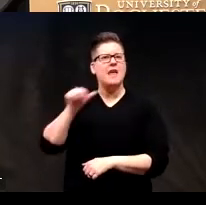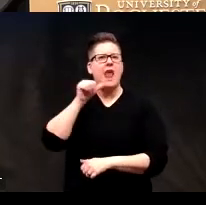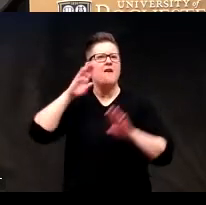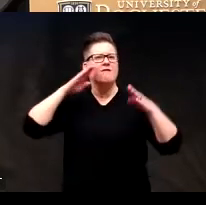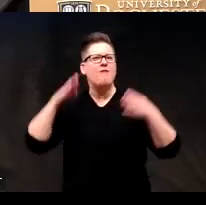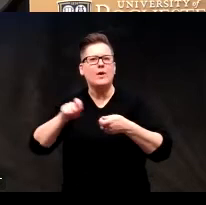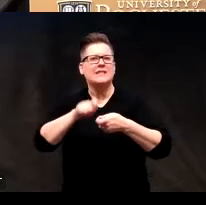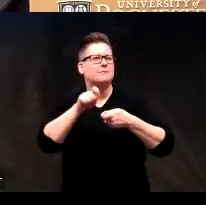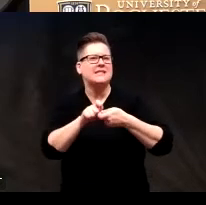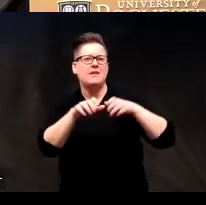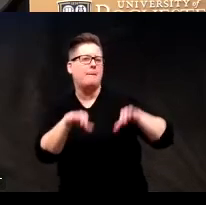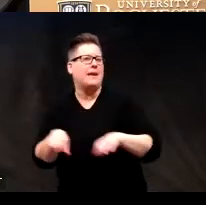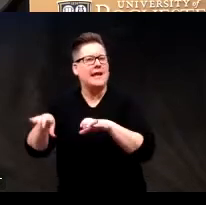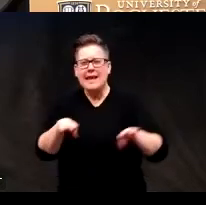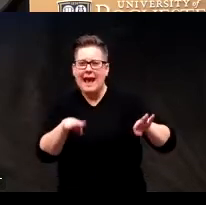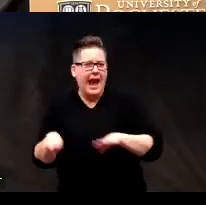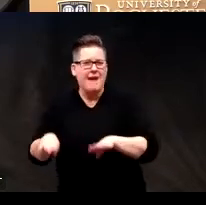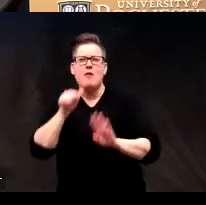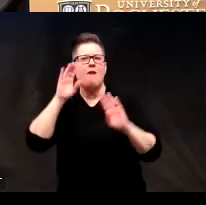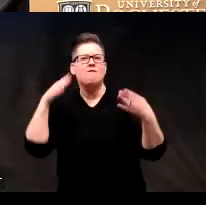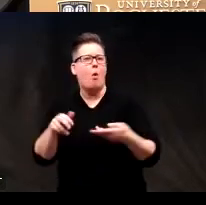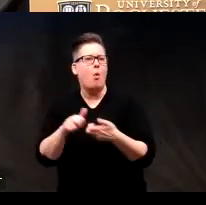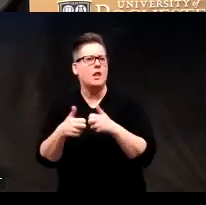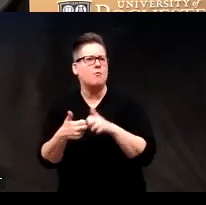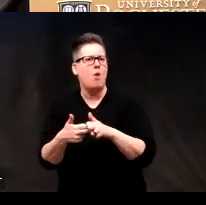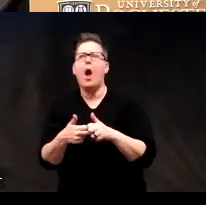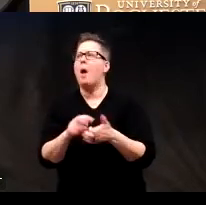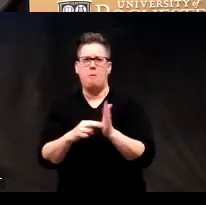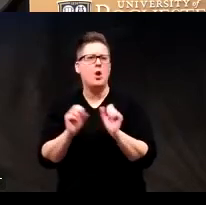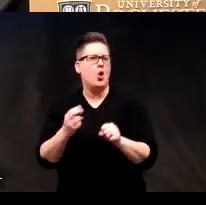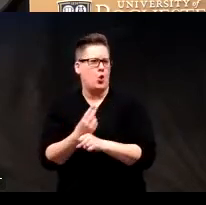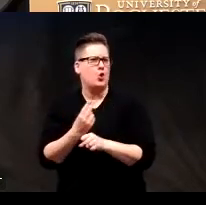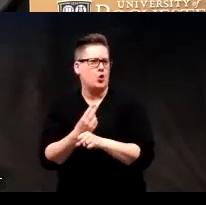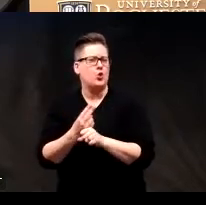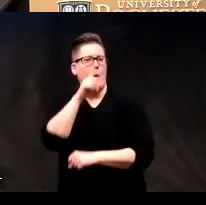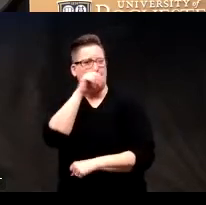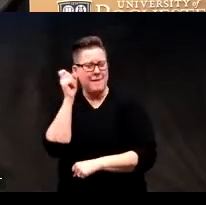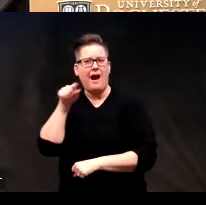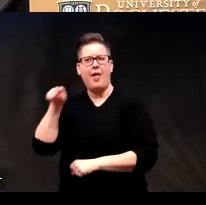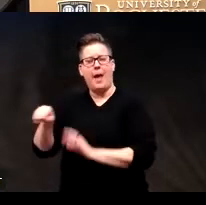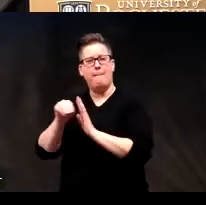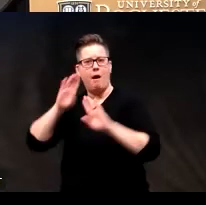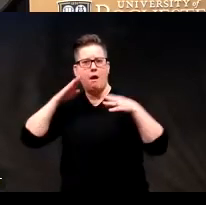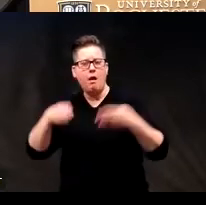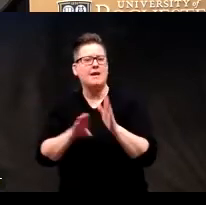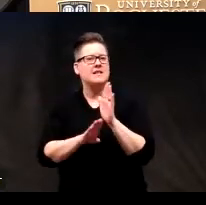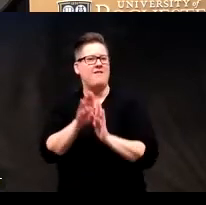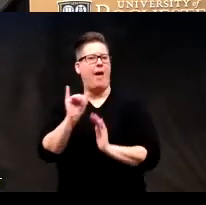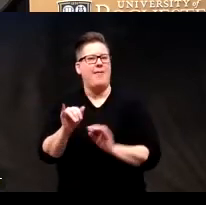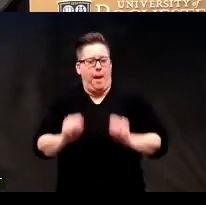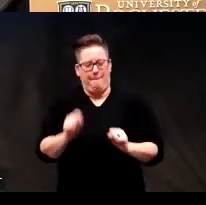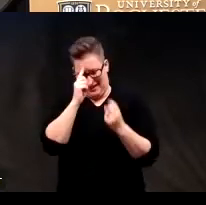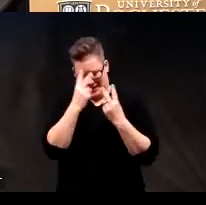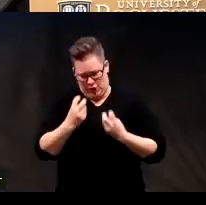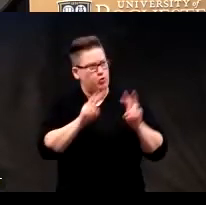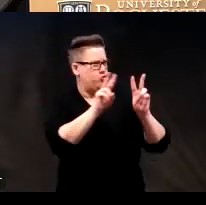on the behaviors of the child and the problems, but work on developing this reflective